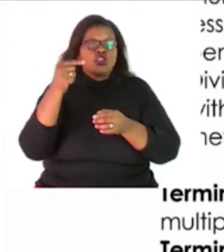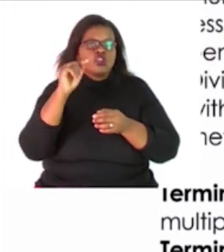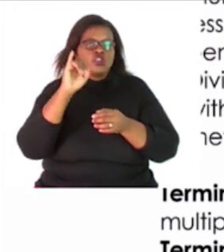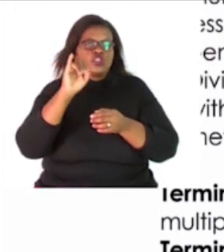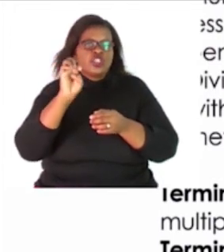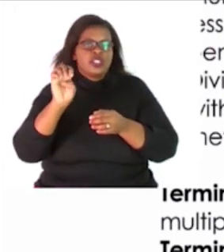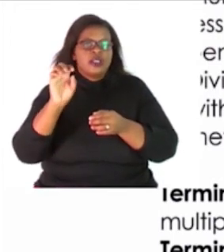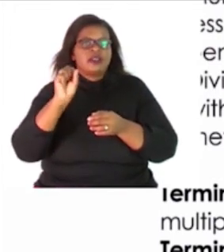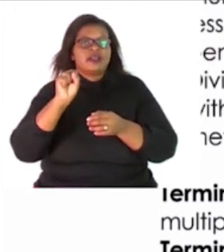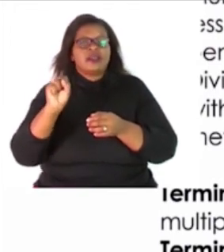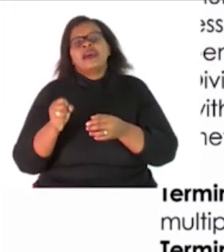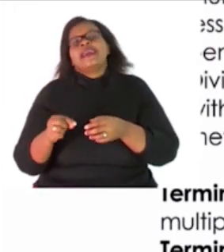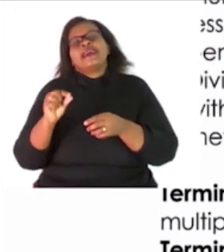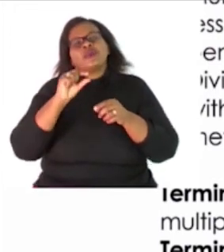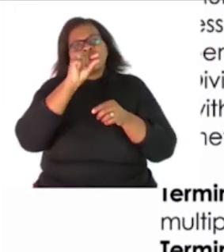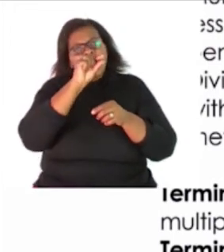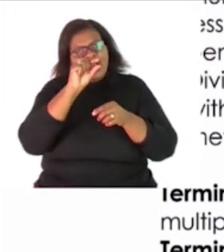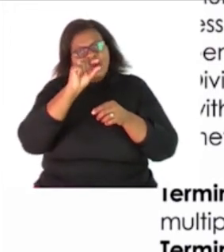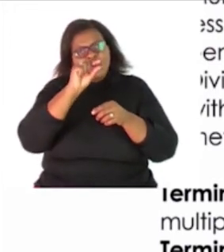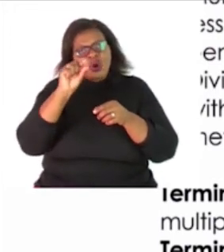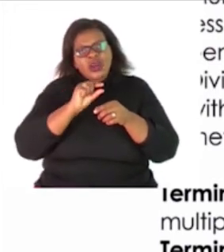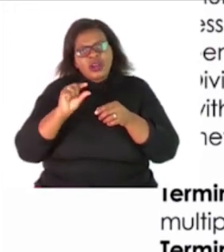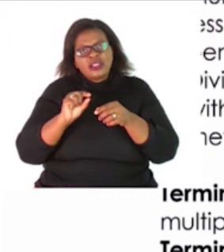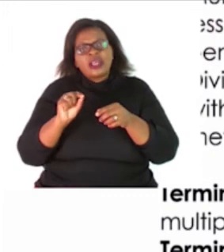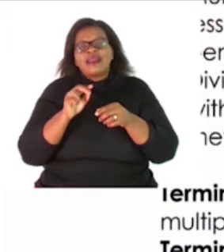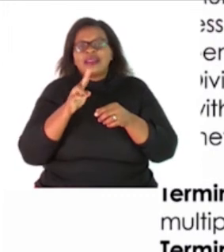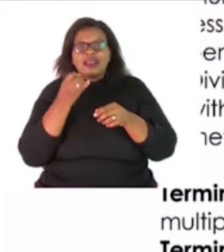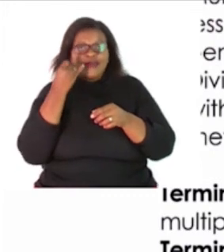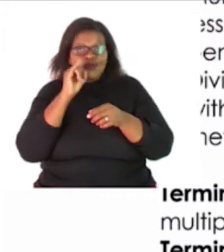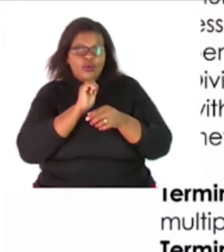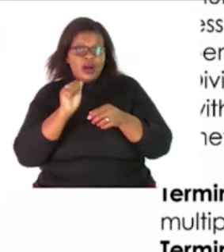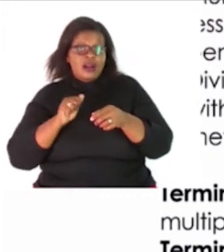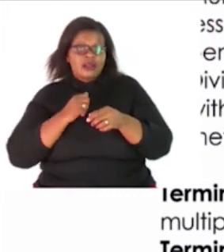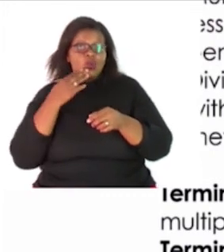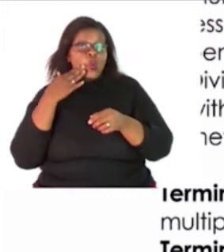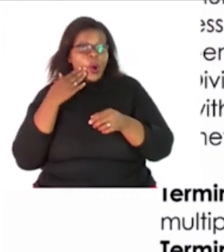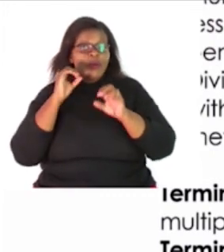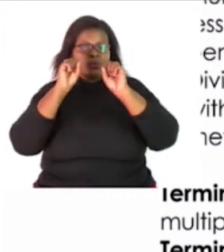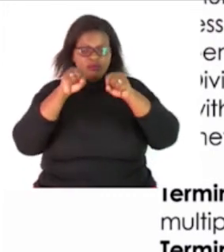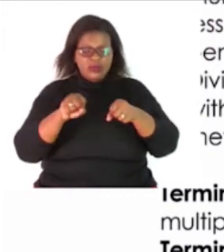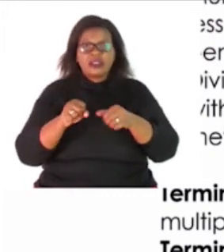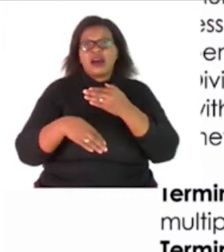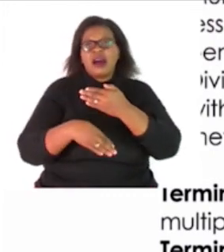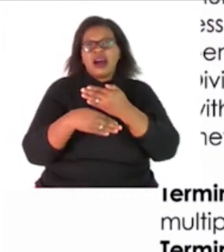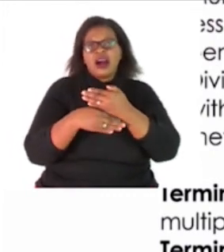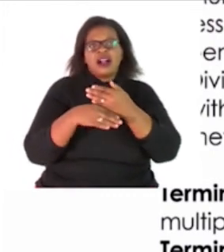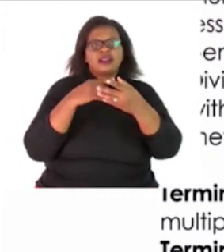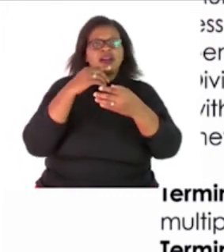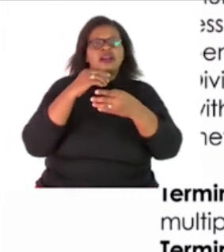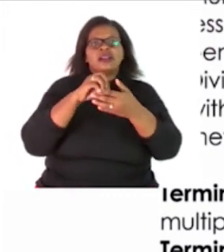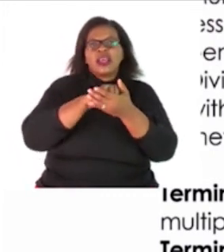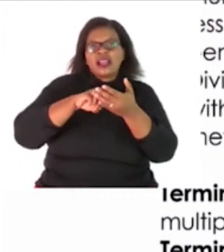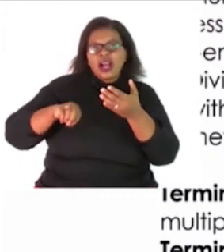are words that tell us when we should add, subtract, multiply, or